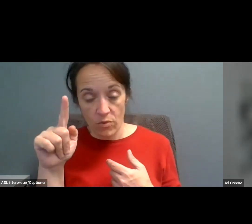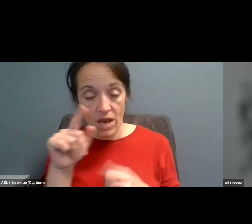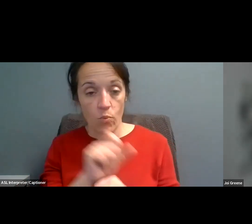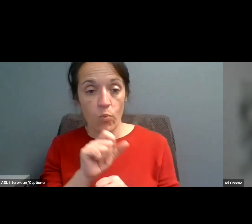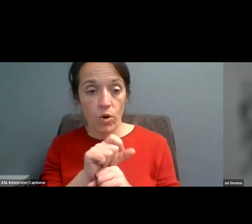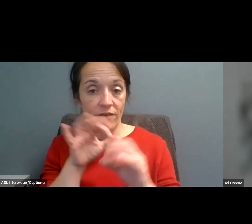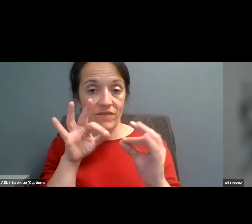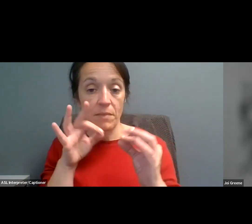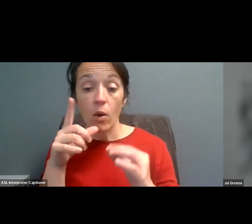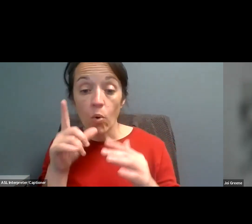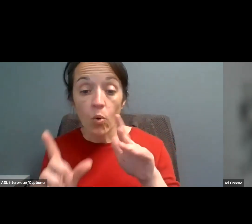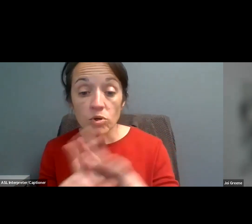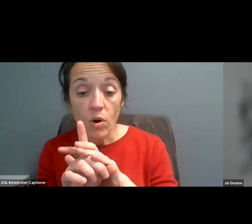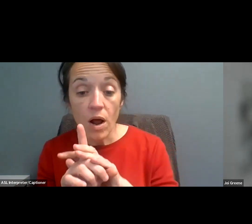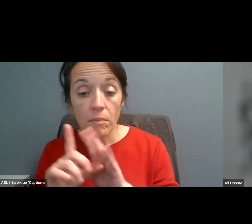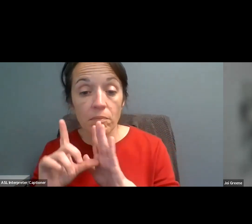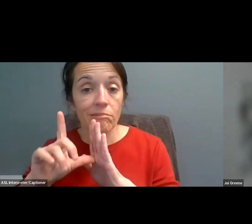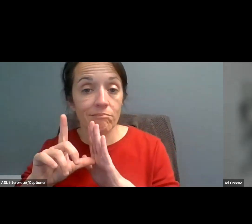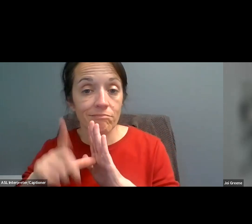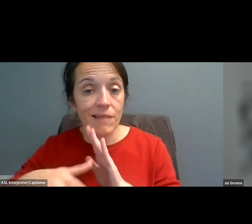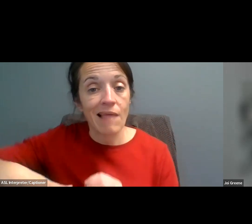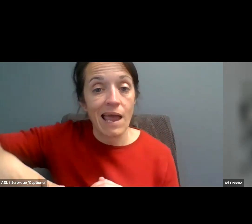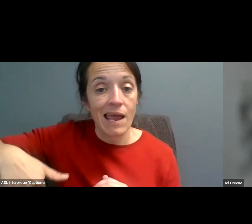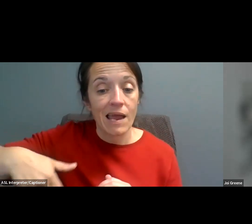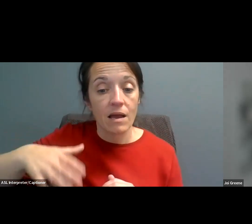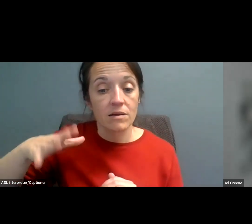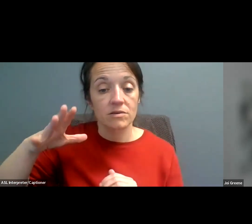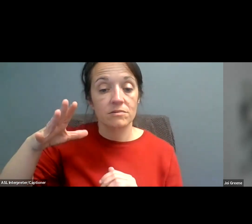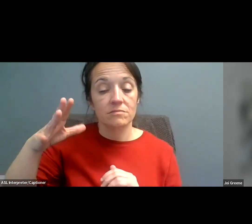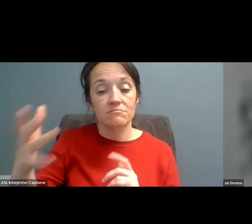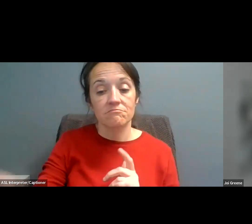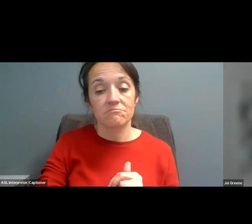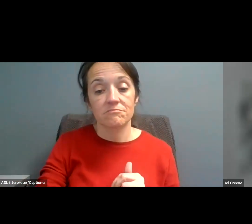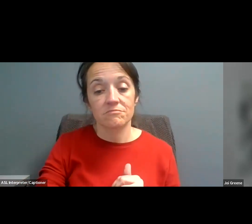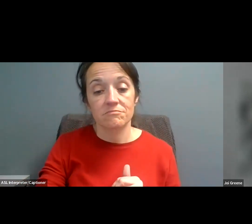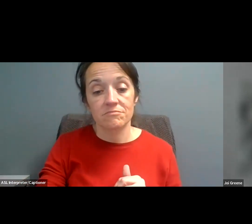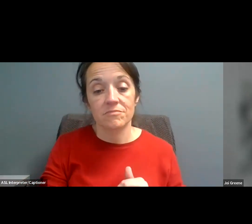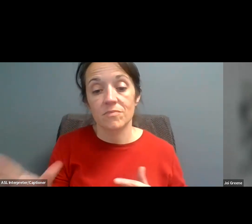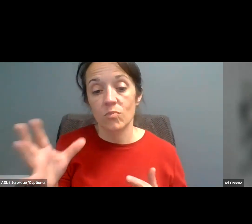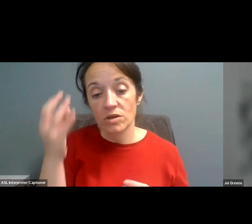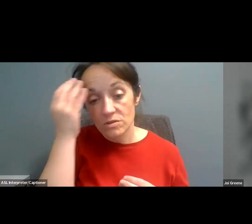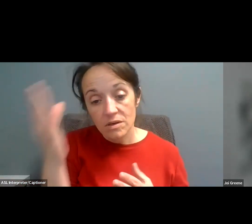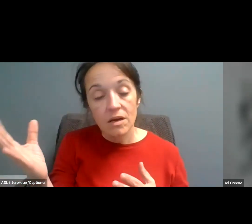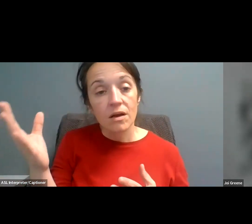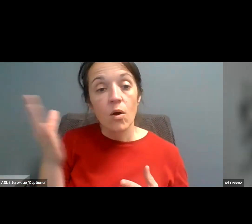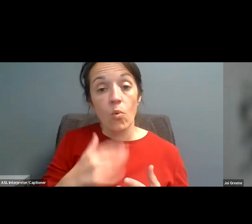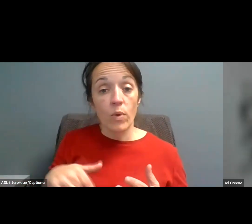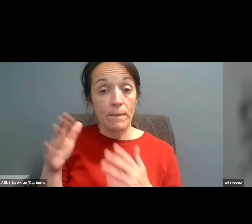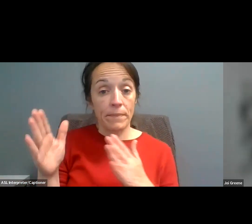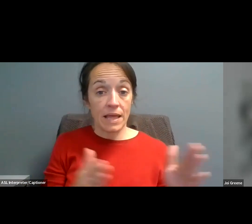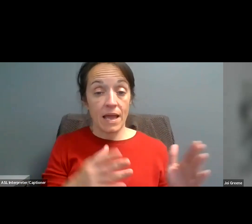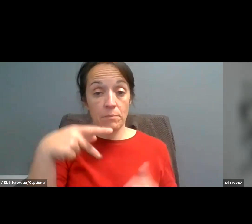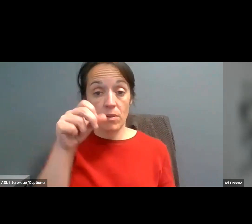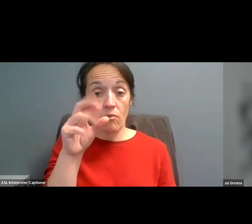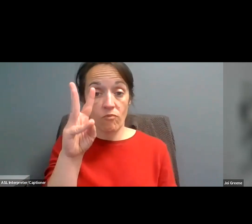came in a little after we started, I just wanted to reiterate, we do intend for the plan of work for 2024